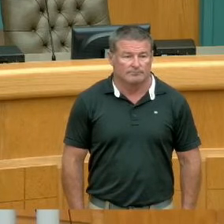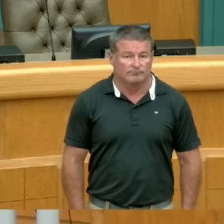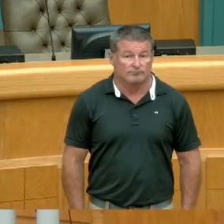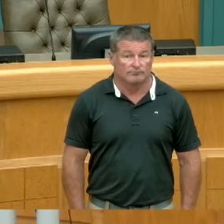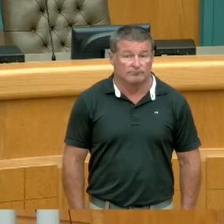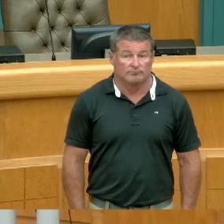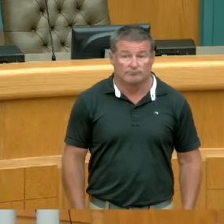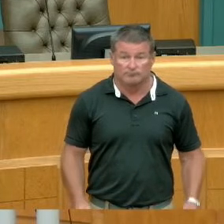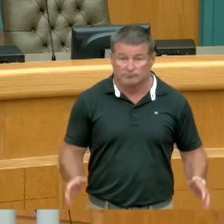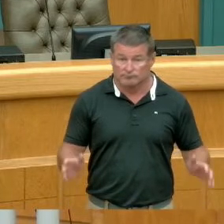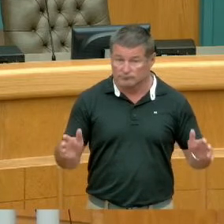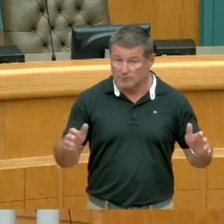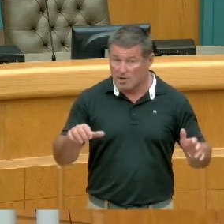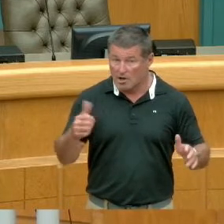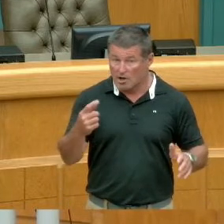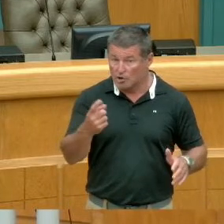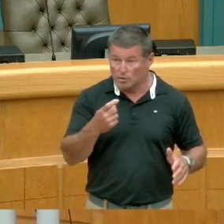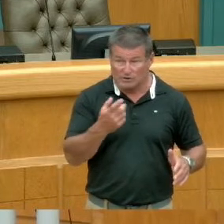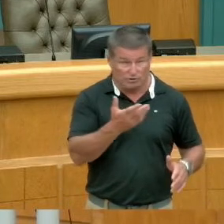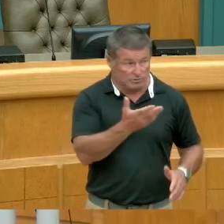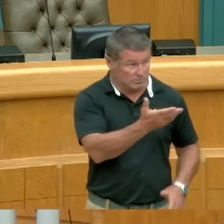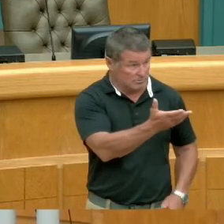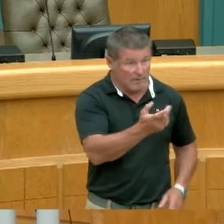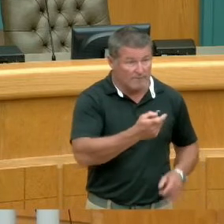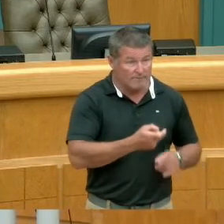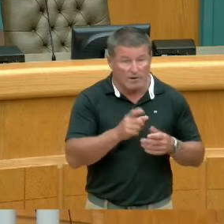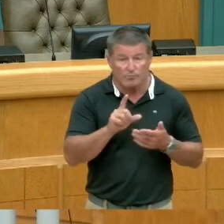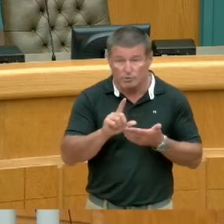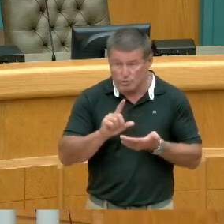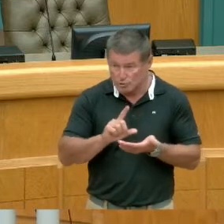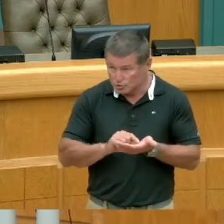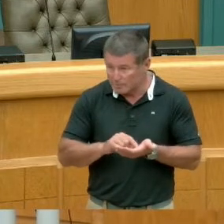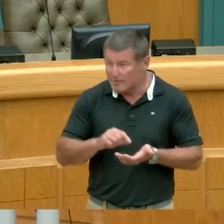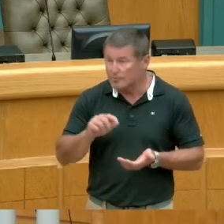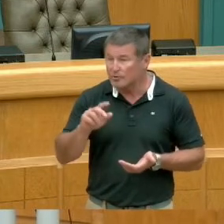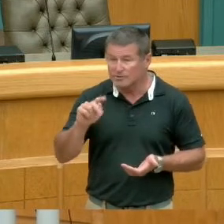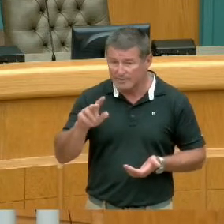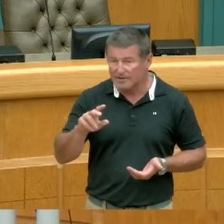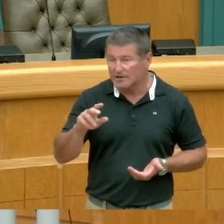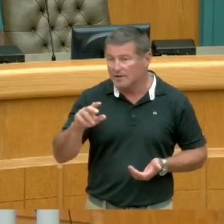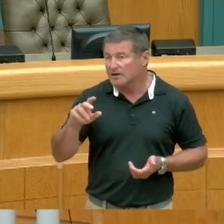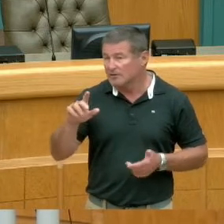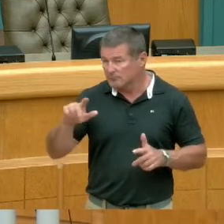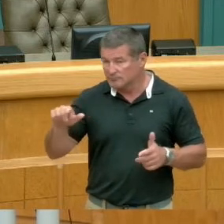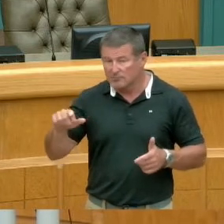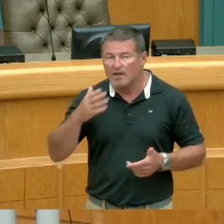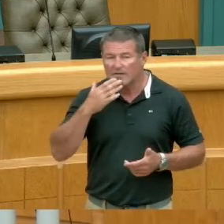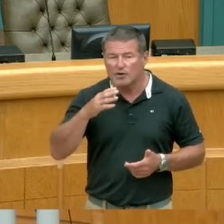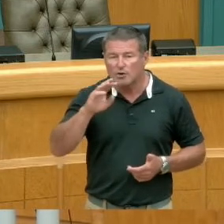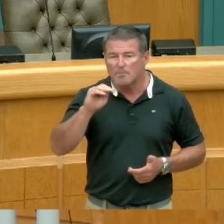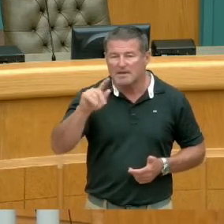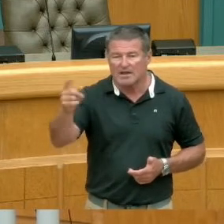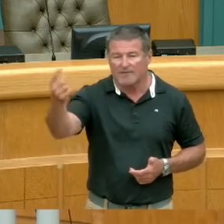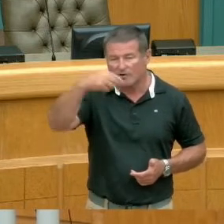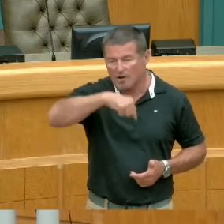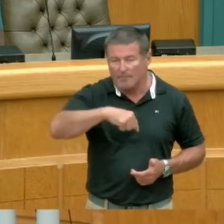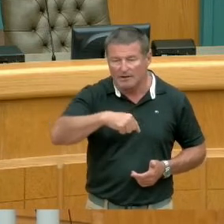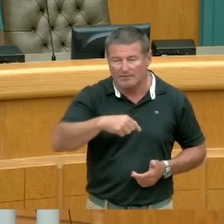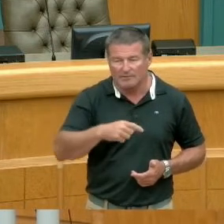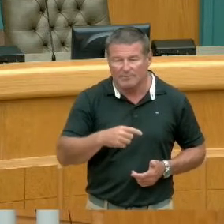Okay, do we have any other questions from the media? Okay, well, we want to thank the media for being here, for covering this for us.